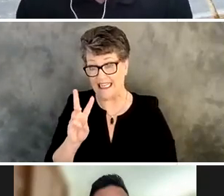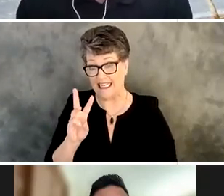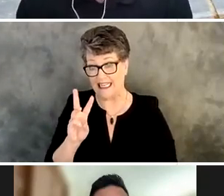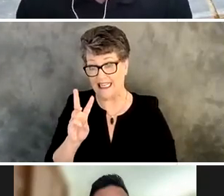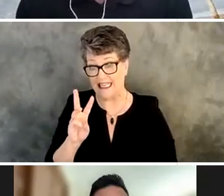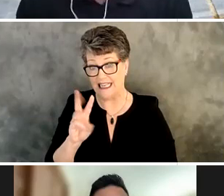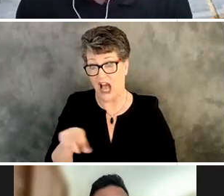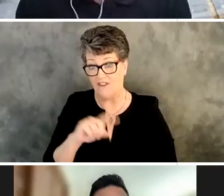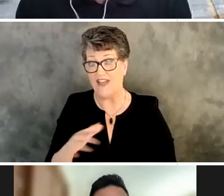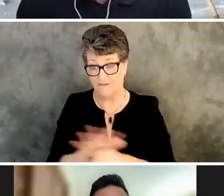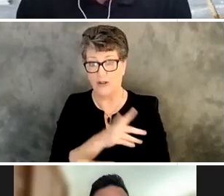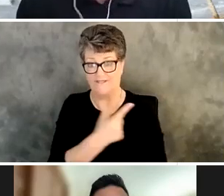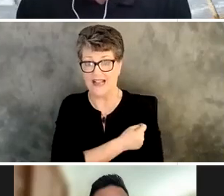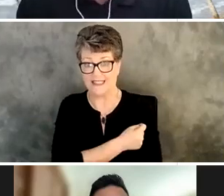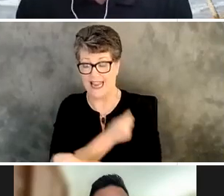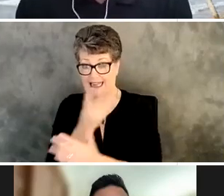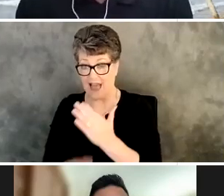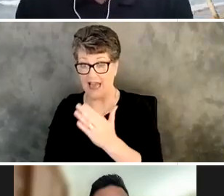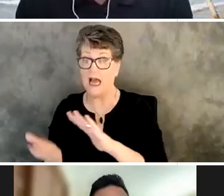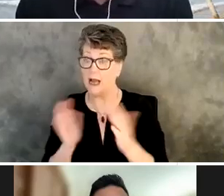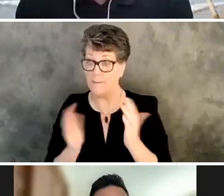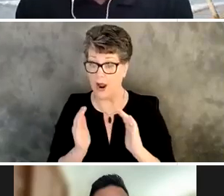16 of them are fully vaccinated compared to